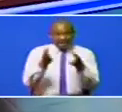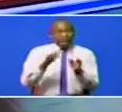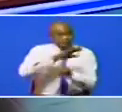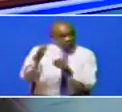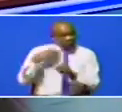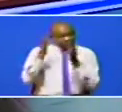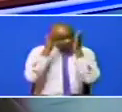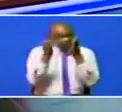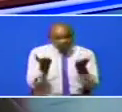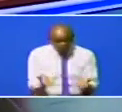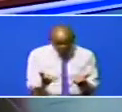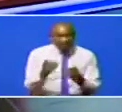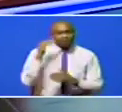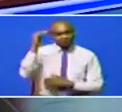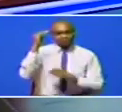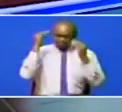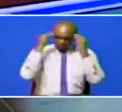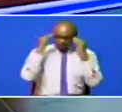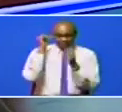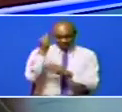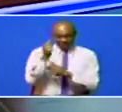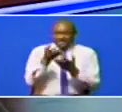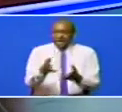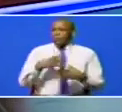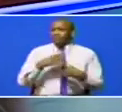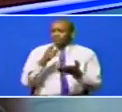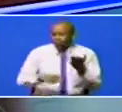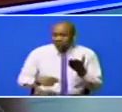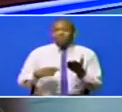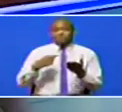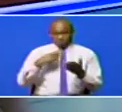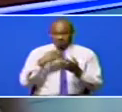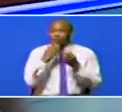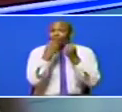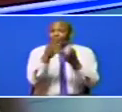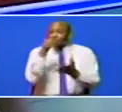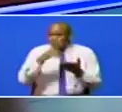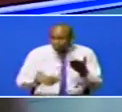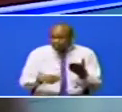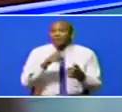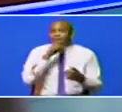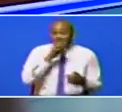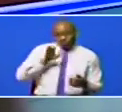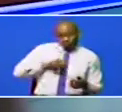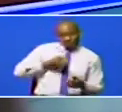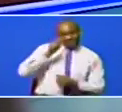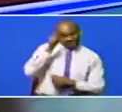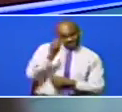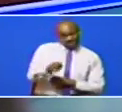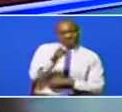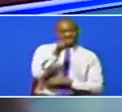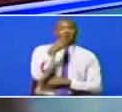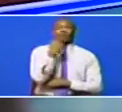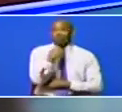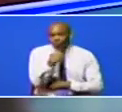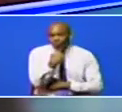attention now are on the Supreme Court of Kenya. It would be interesting just to bring to your attention the men and the women who are now